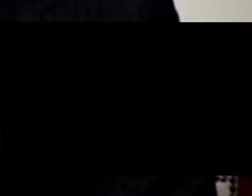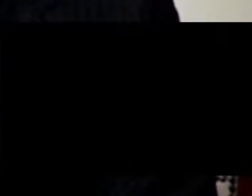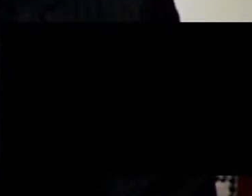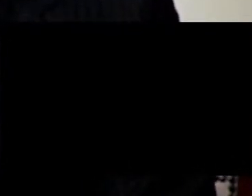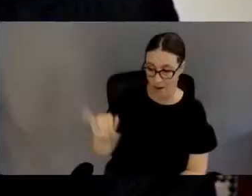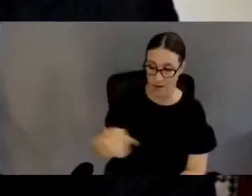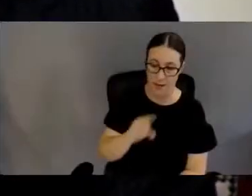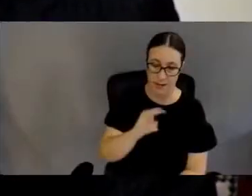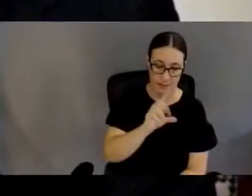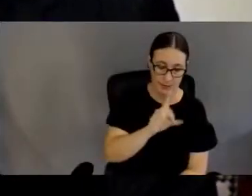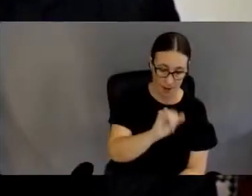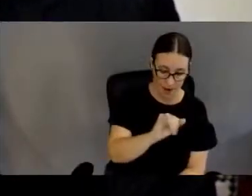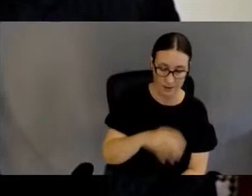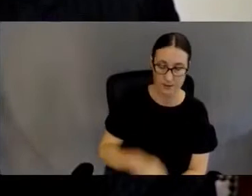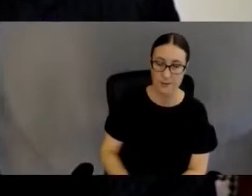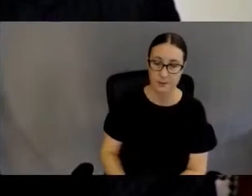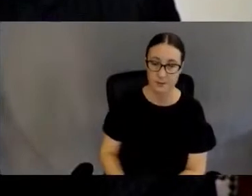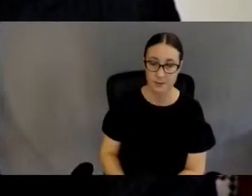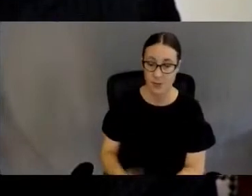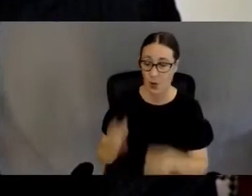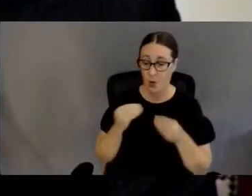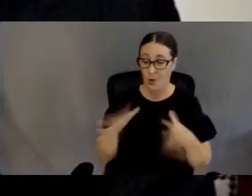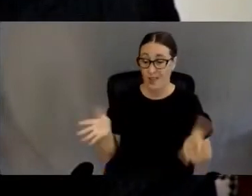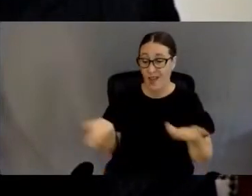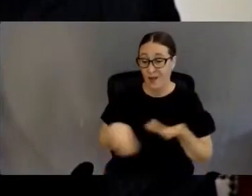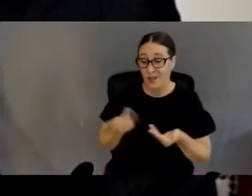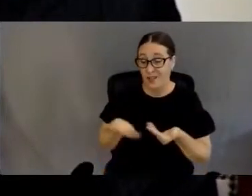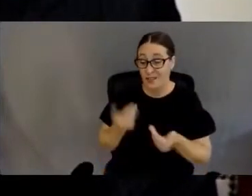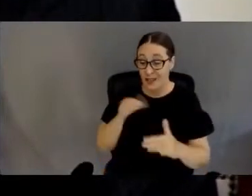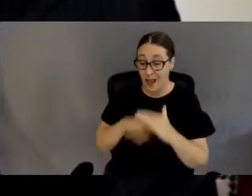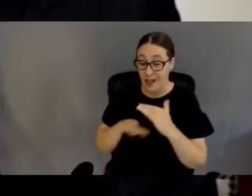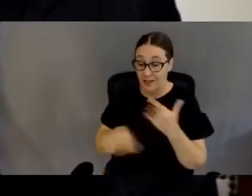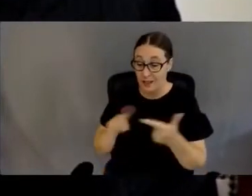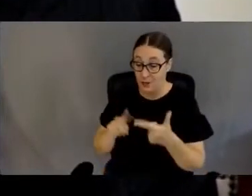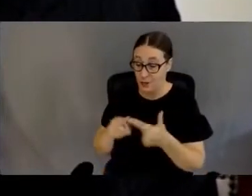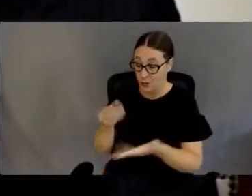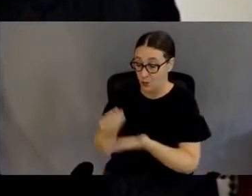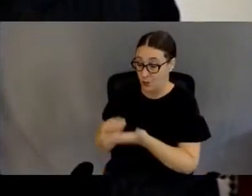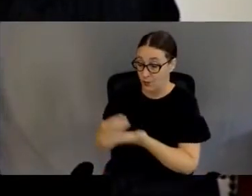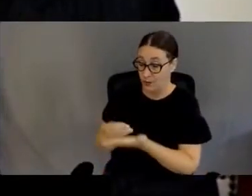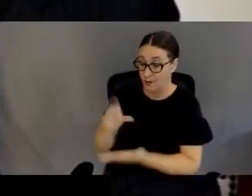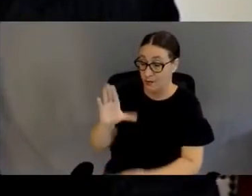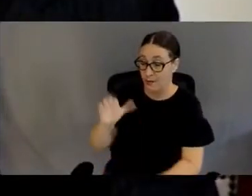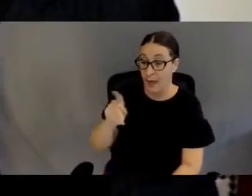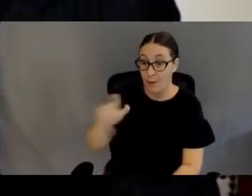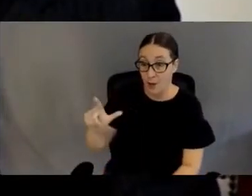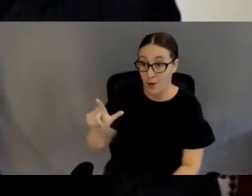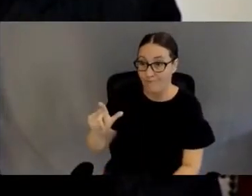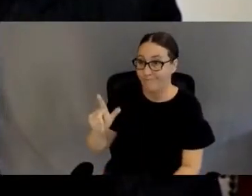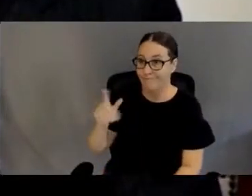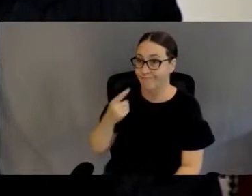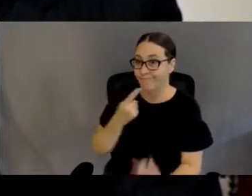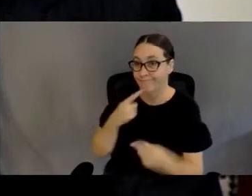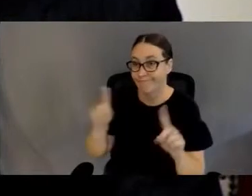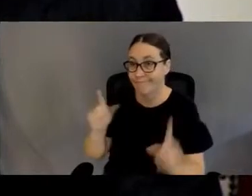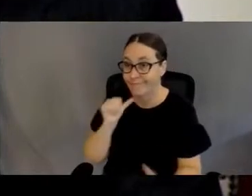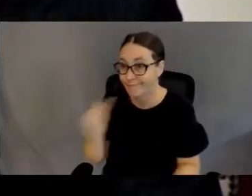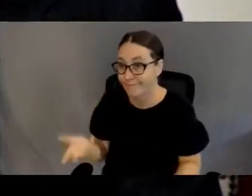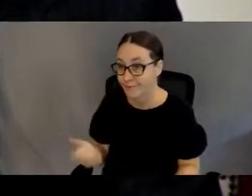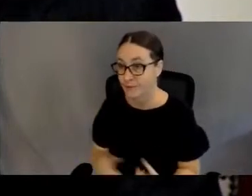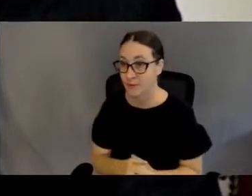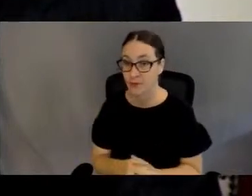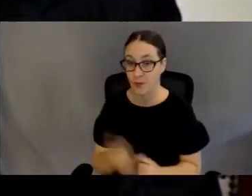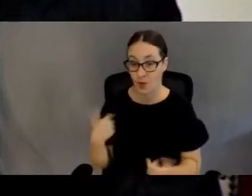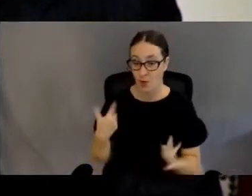MDIs, because without easy access to capital, it won't happen. As we've already talked about